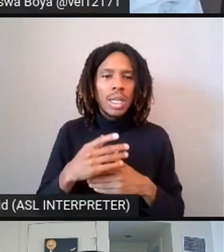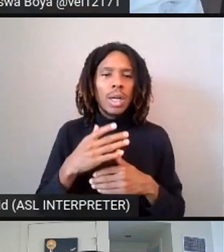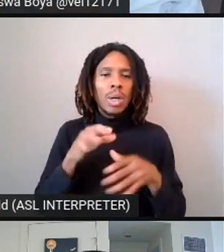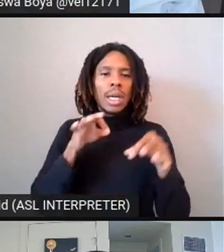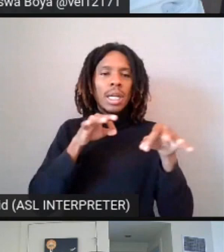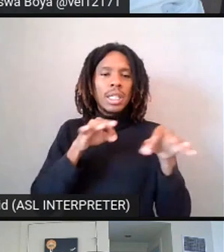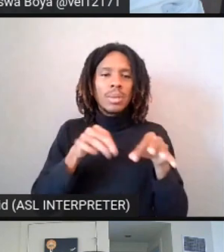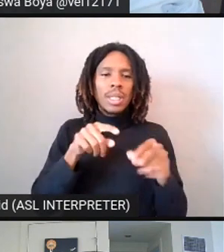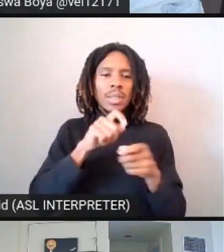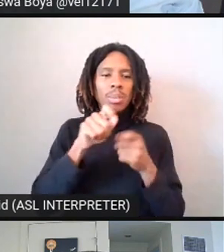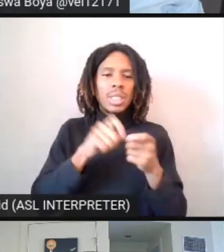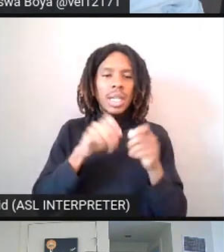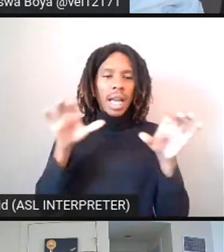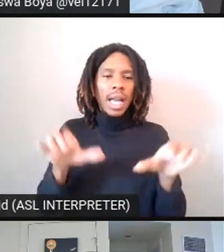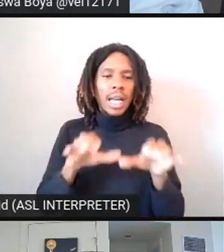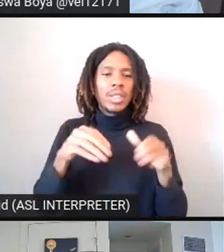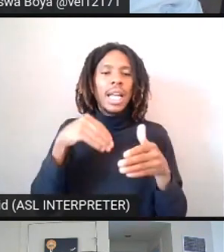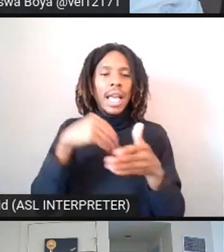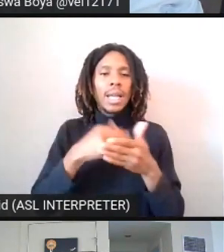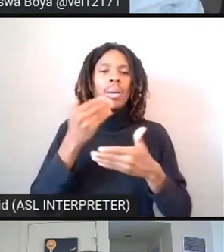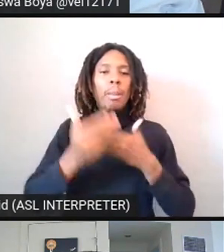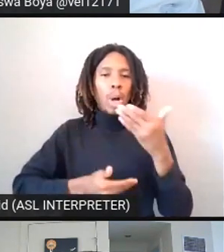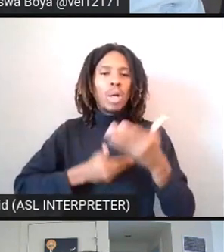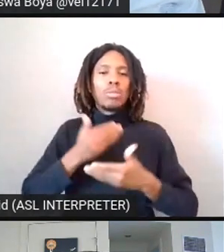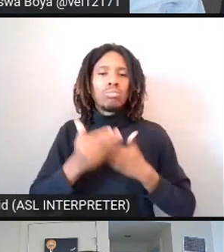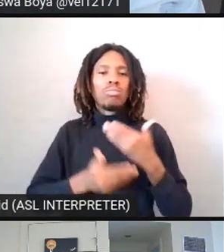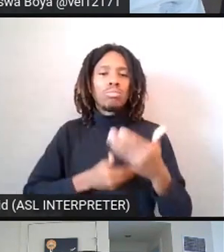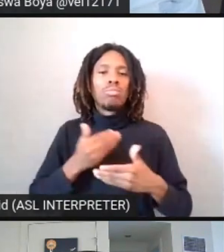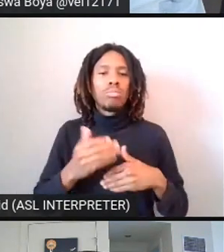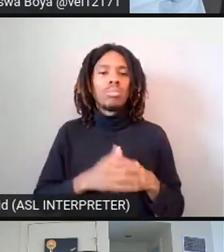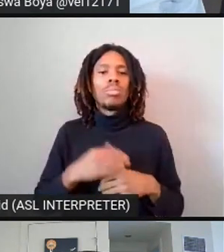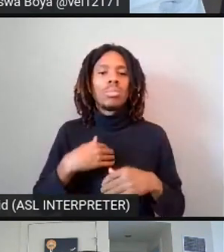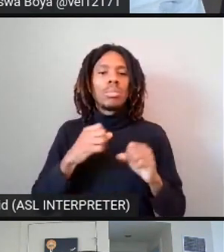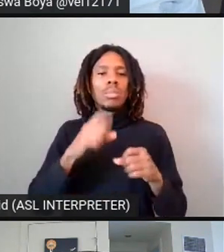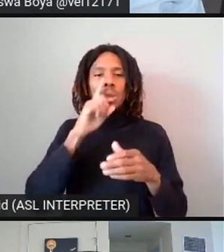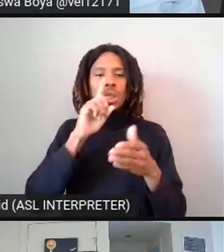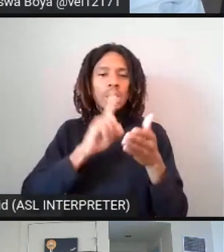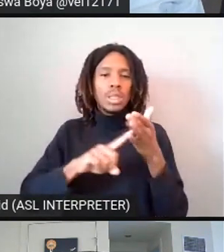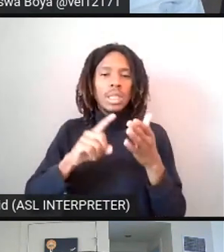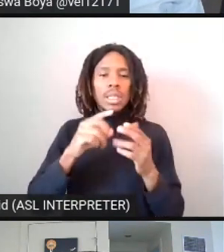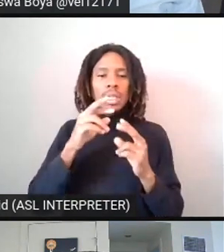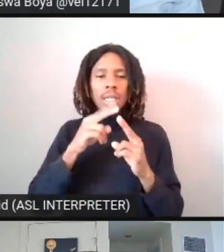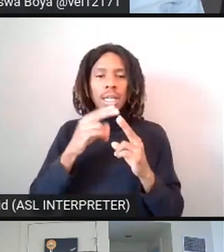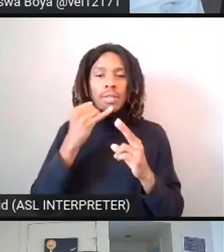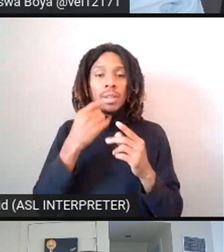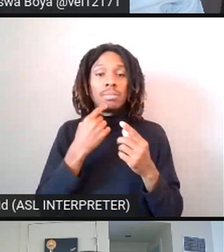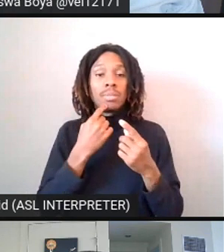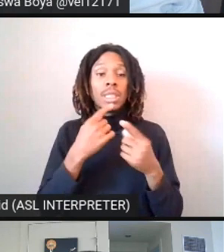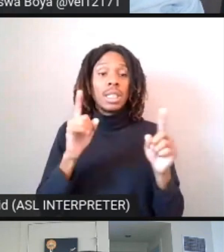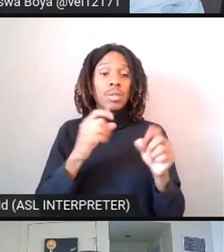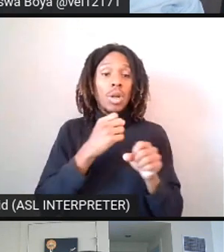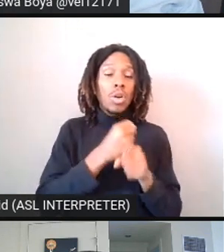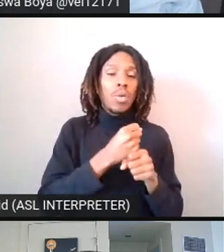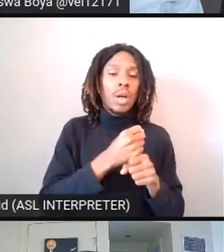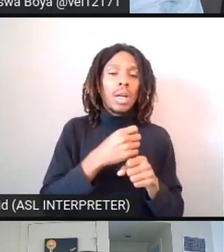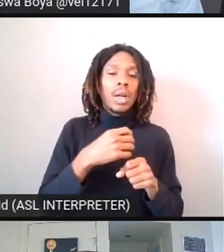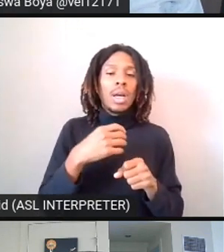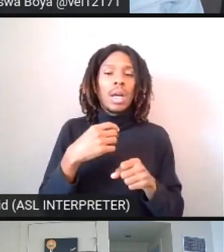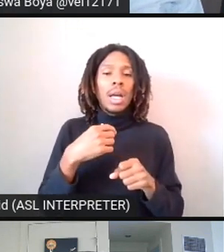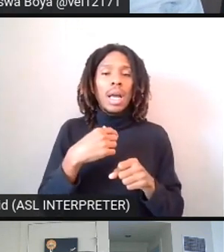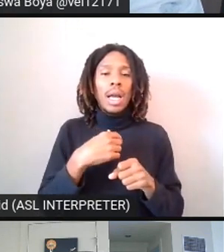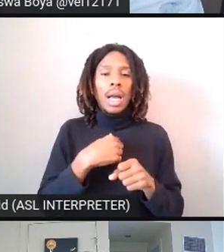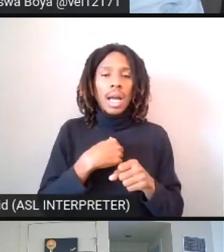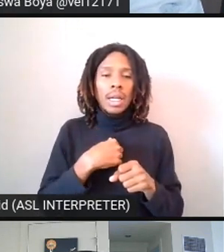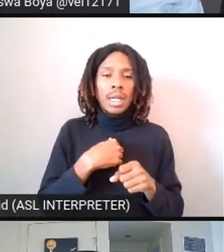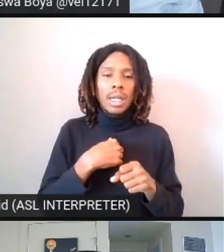this particular action is in progress. And I can easily check whether this was successfully created or not by taking the request token and